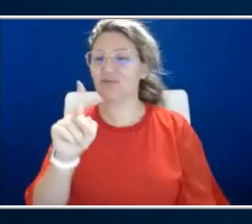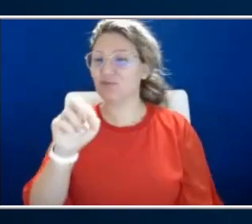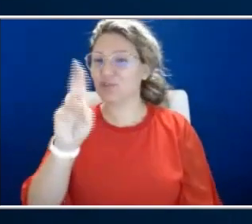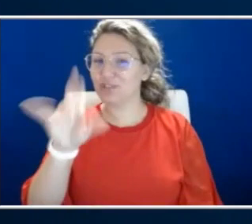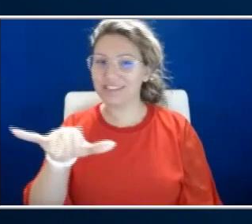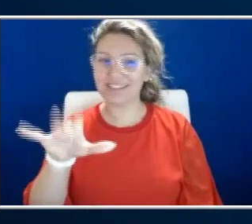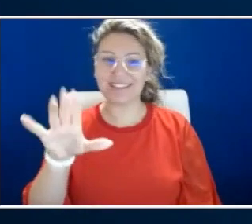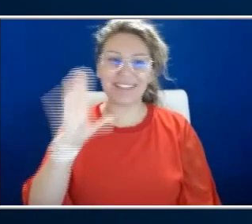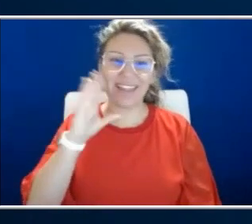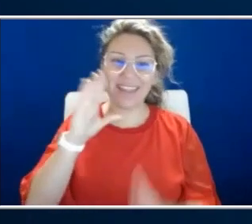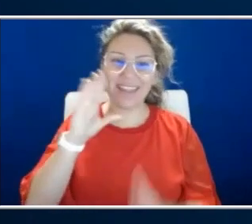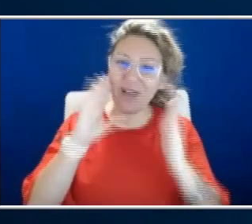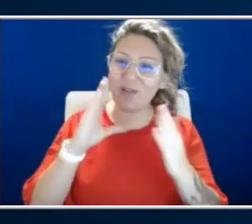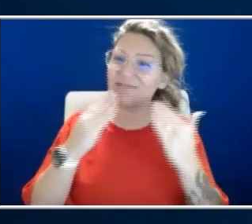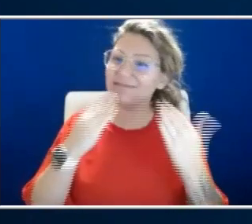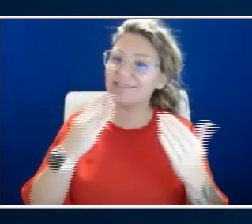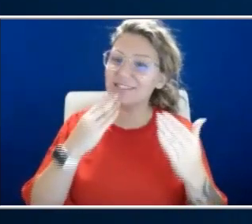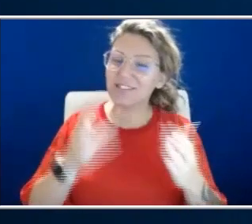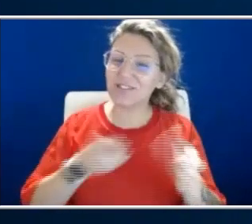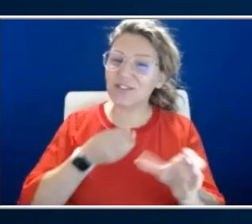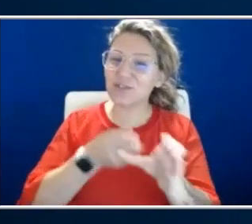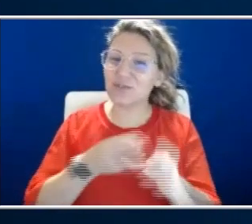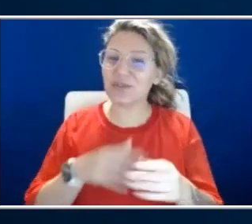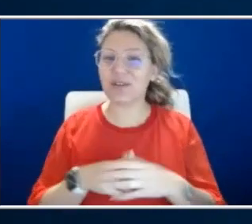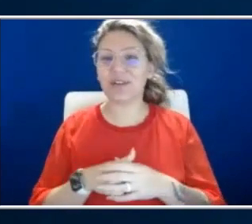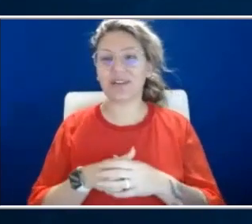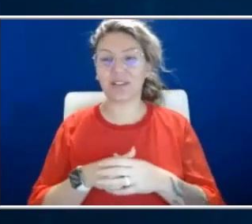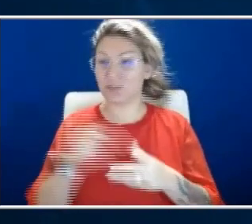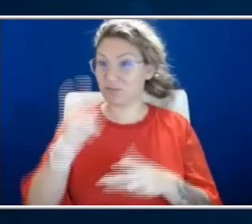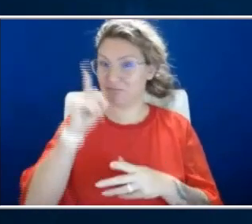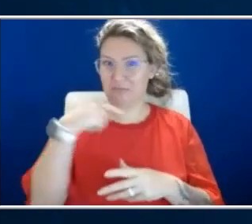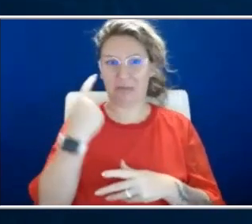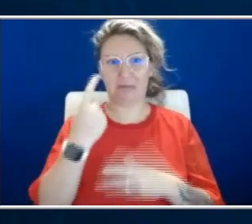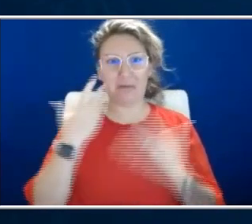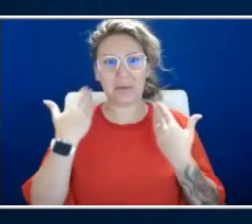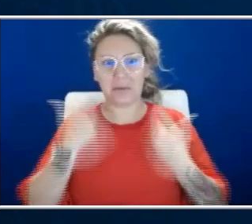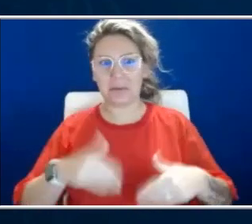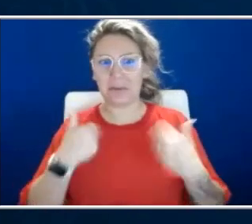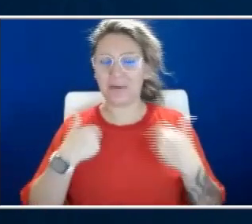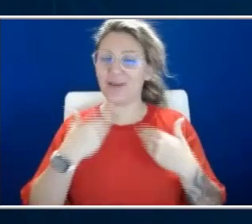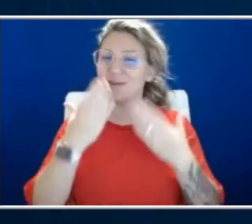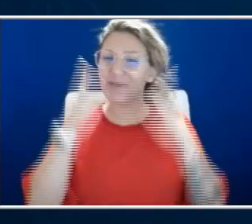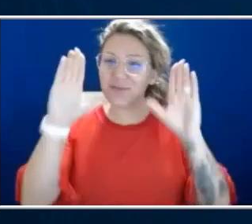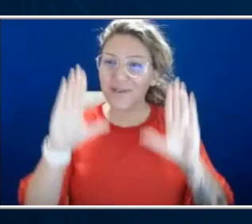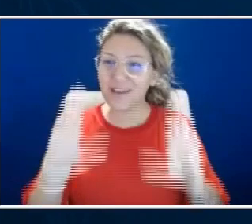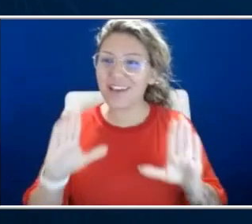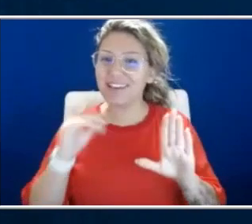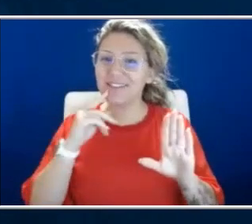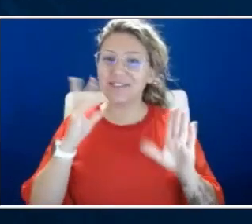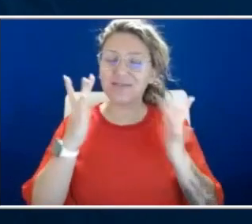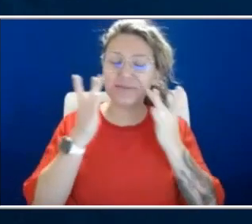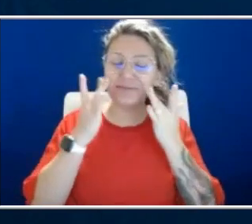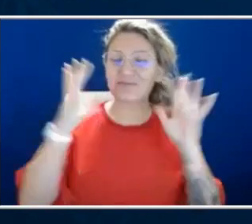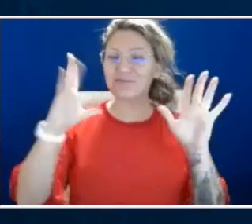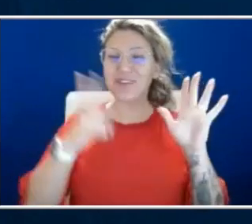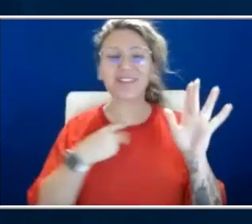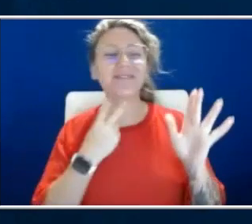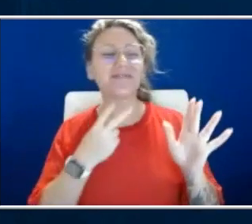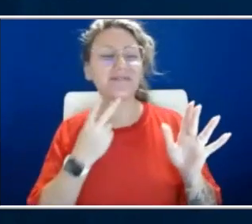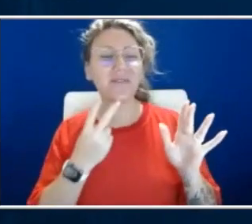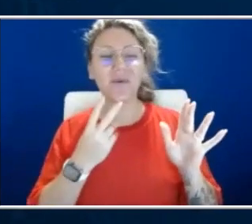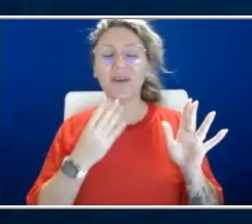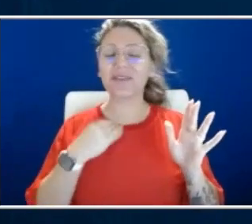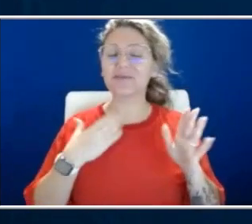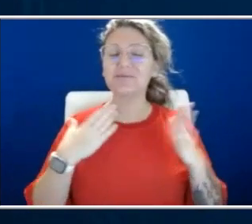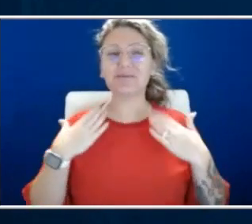thanks for joining us. You're looking really great. I got to say, you have such a bright voice and disposition in that video